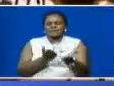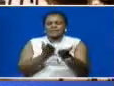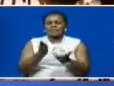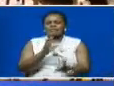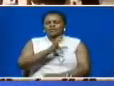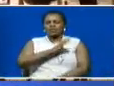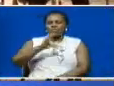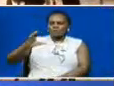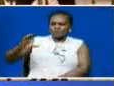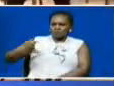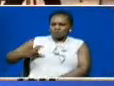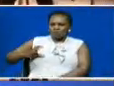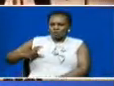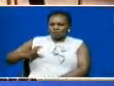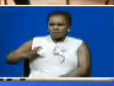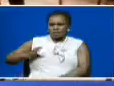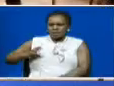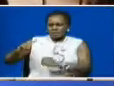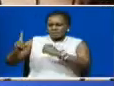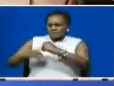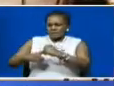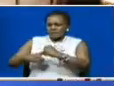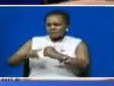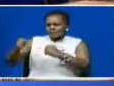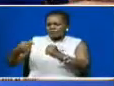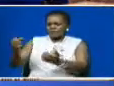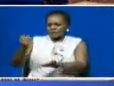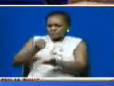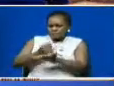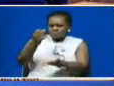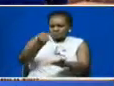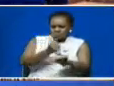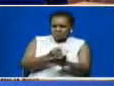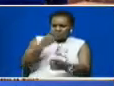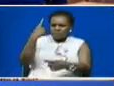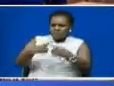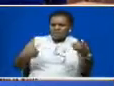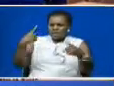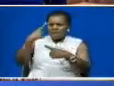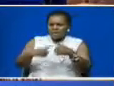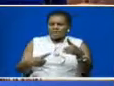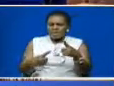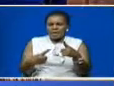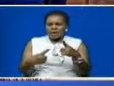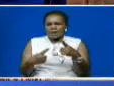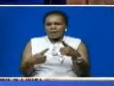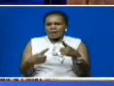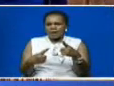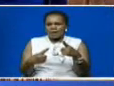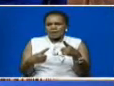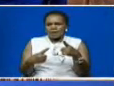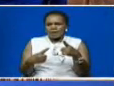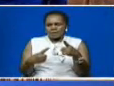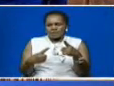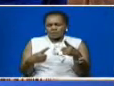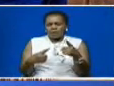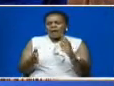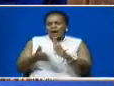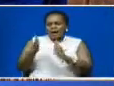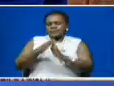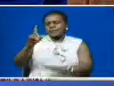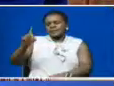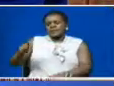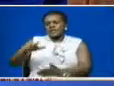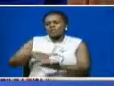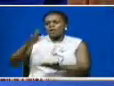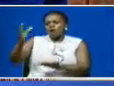Commission routinely employs at least 6,000 teachers every year to cover for the teachers who have exited the service, there is an urgent need for